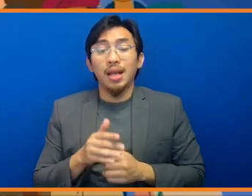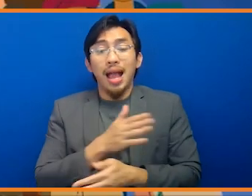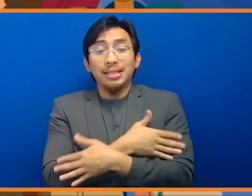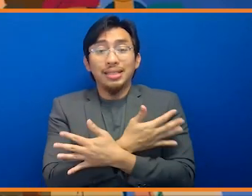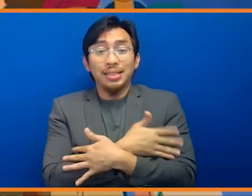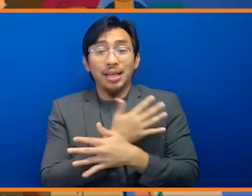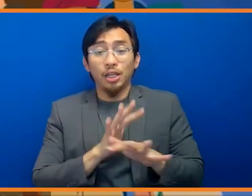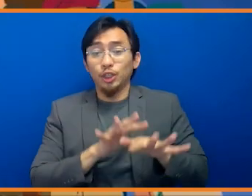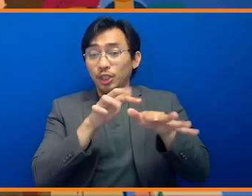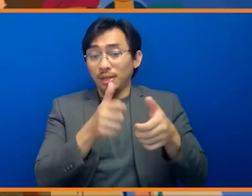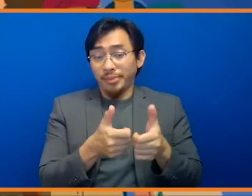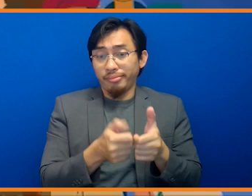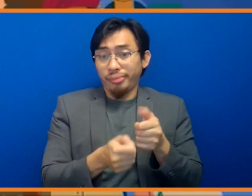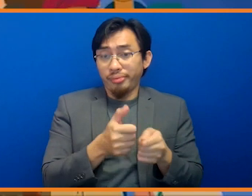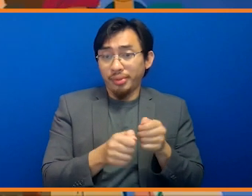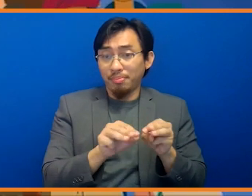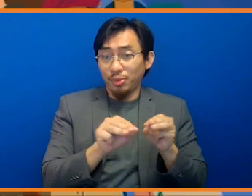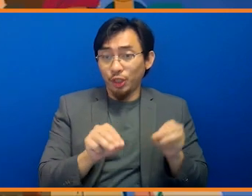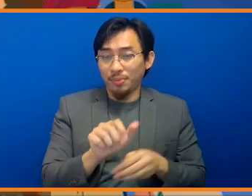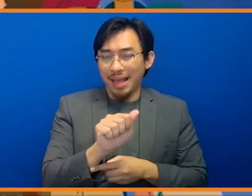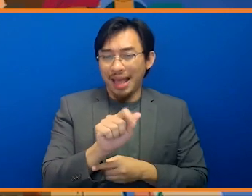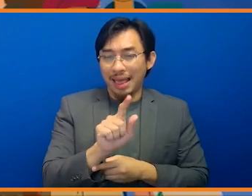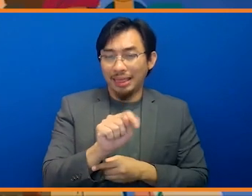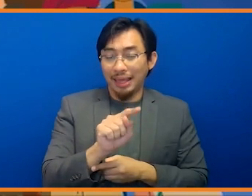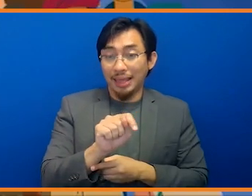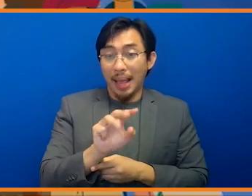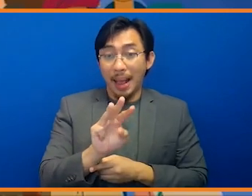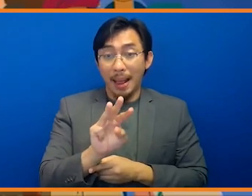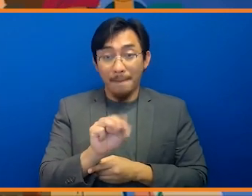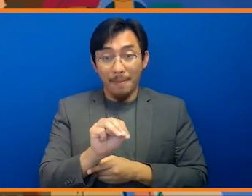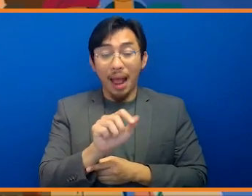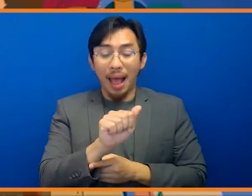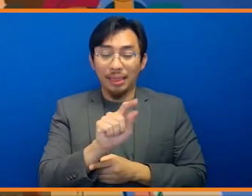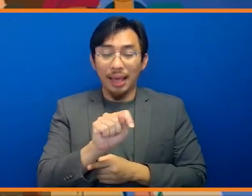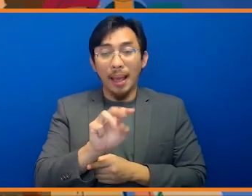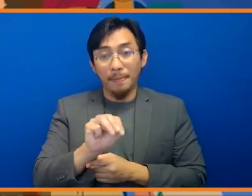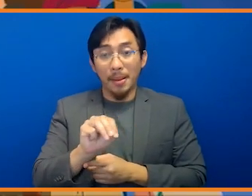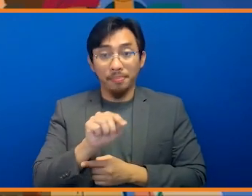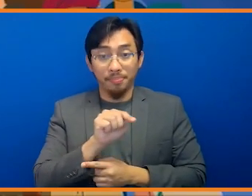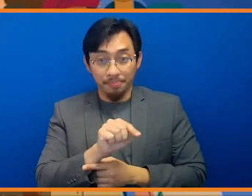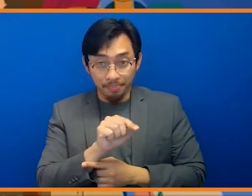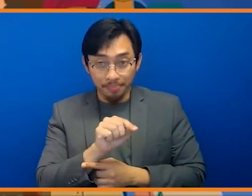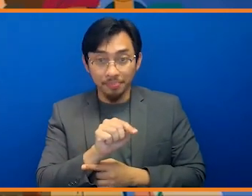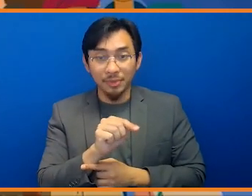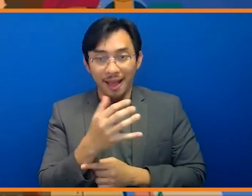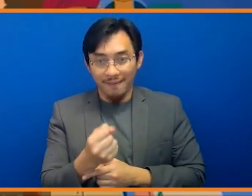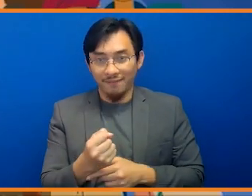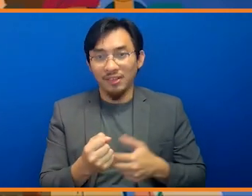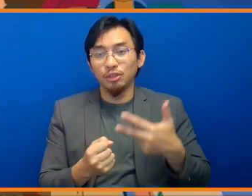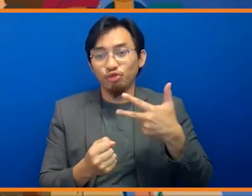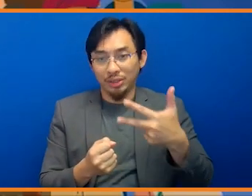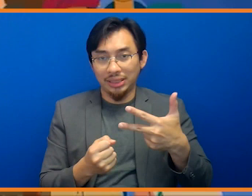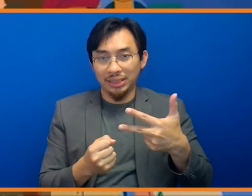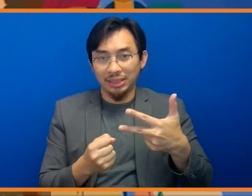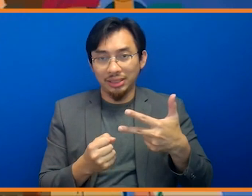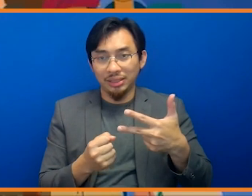Aceh Tsunami Mobile Museum, or ATMM, has mainly three